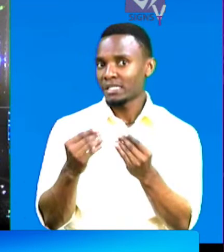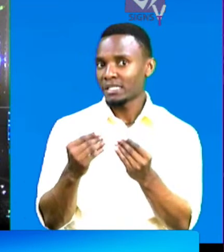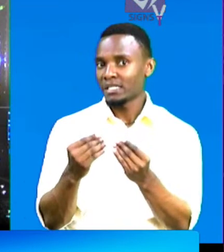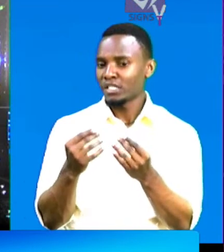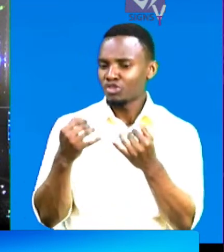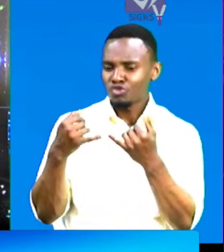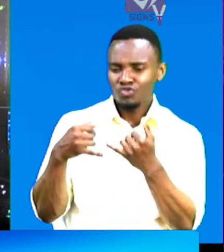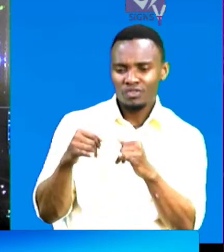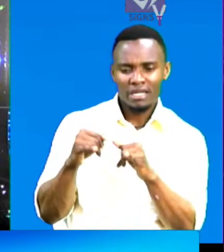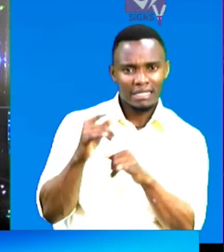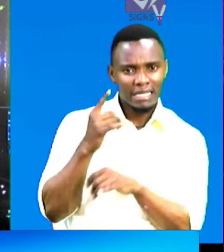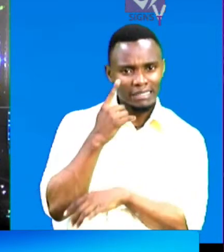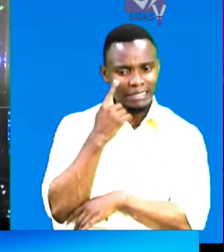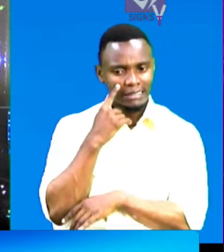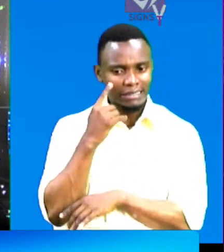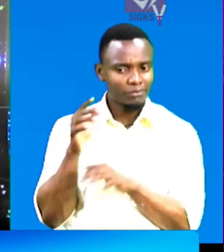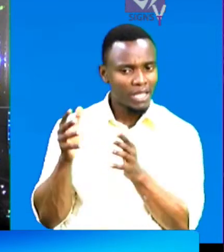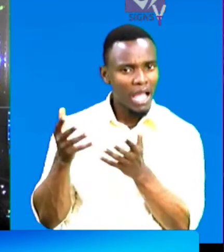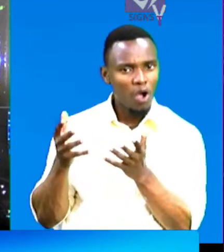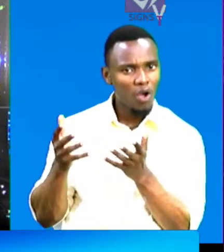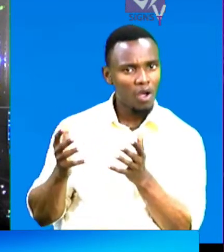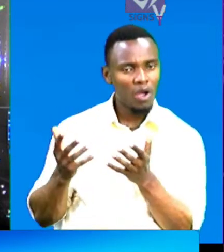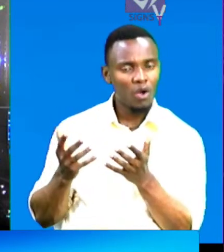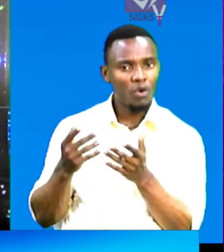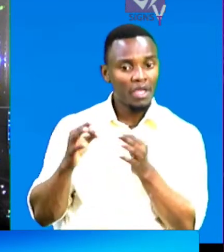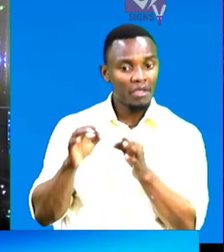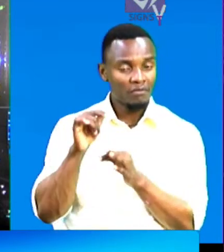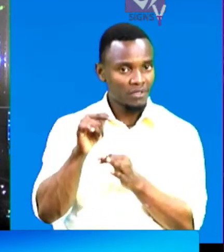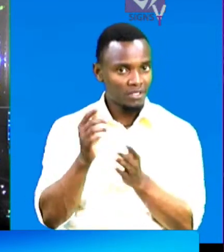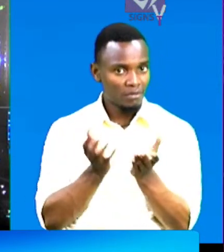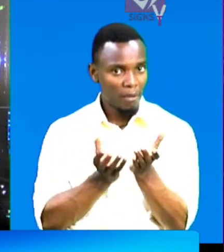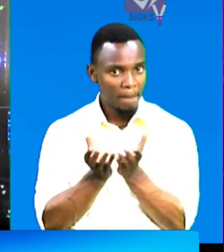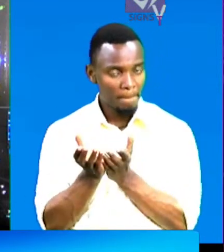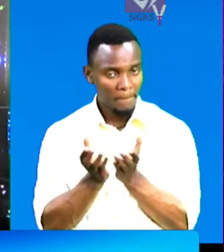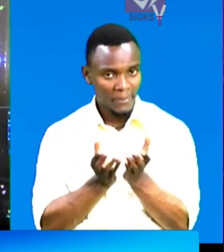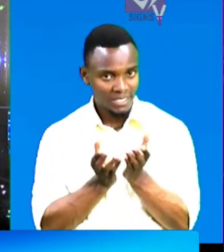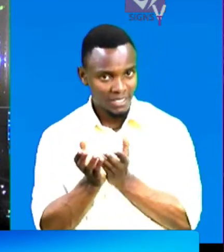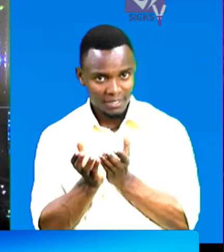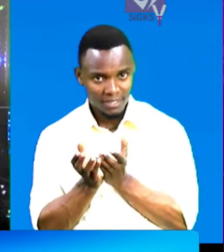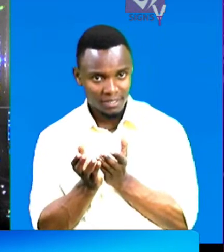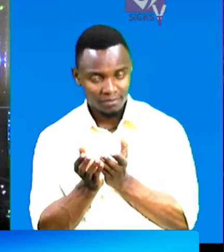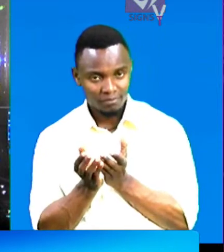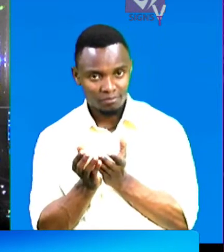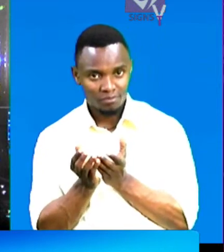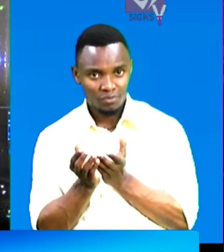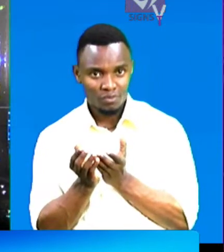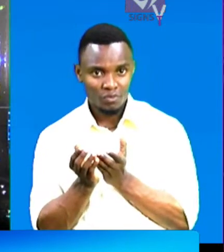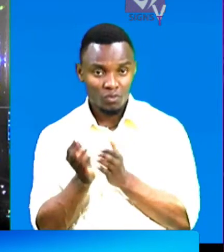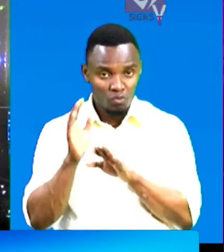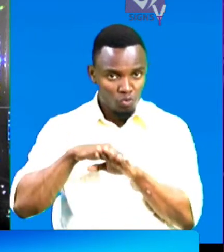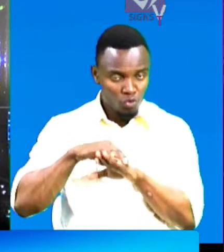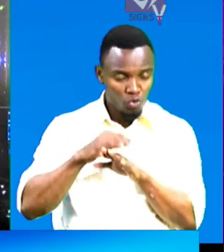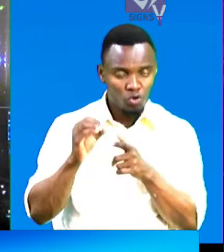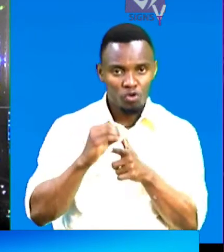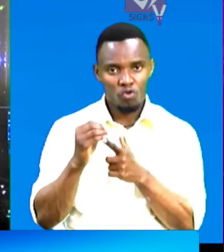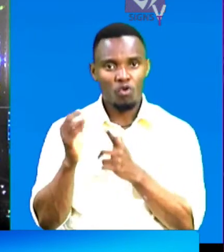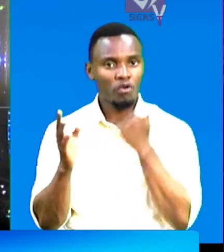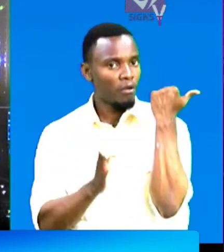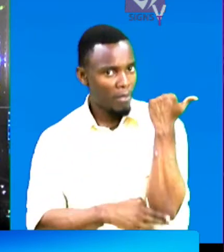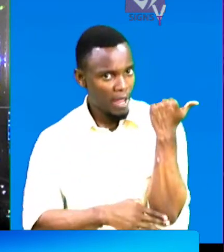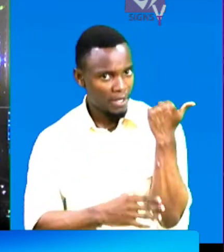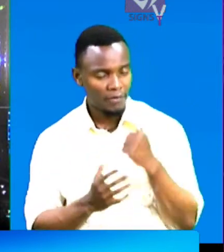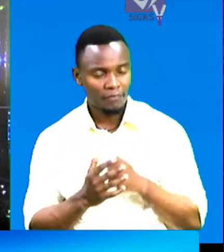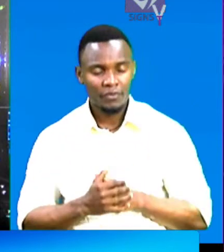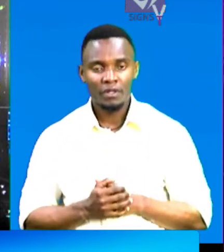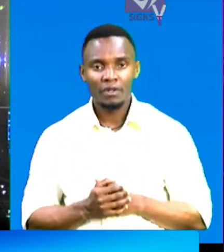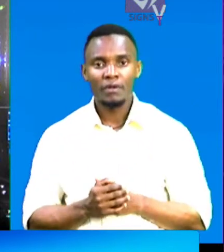the waters if this thing is taking you somewhere.